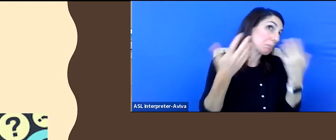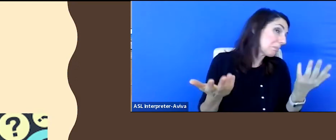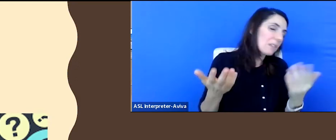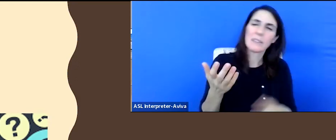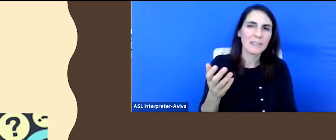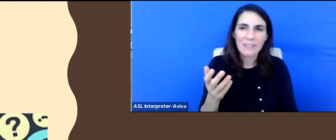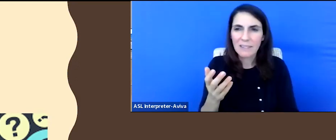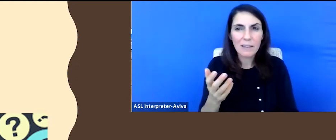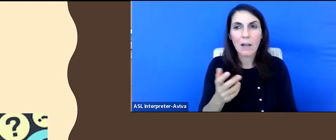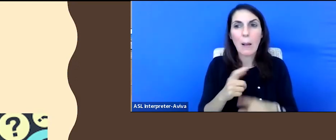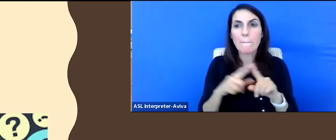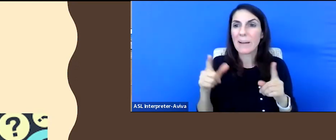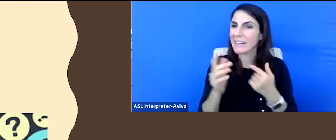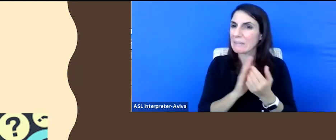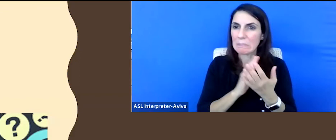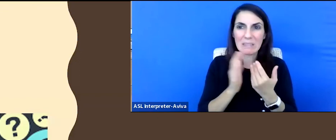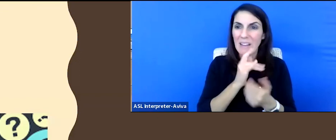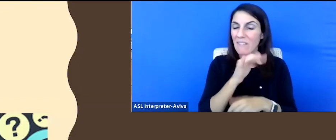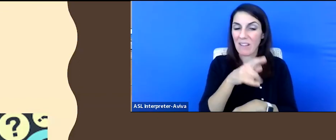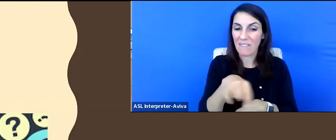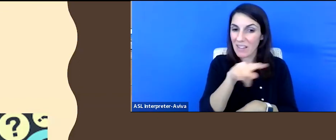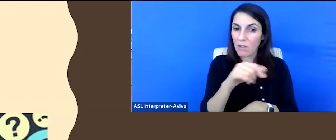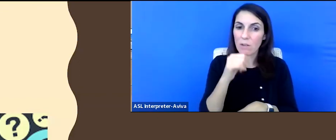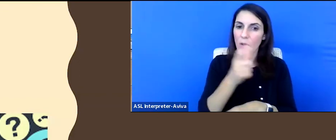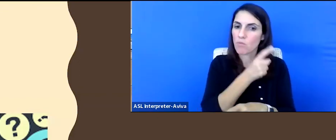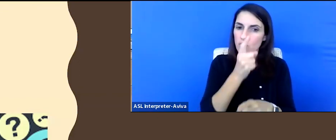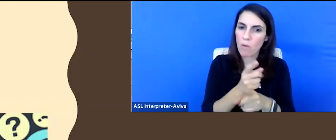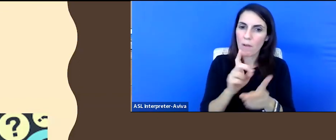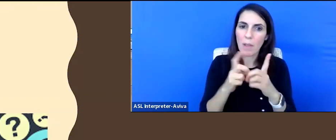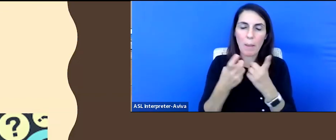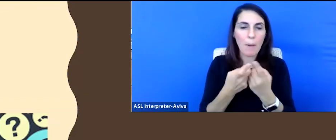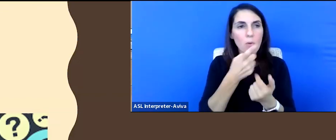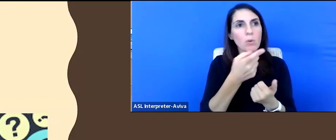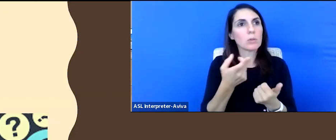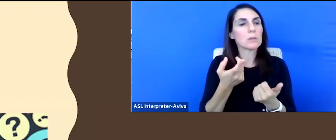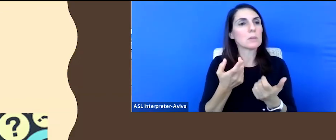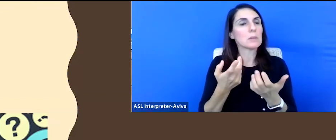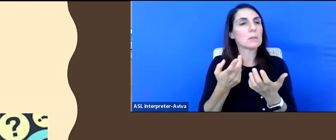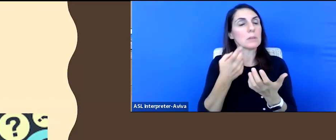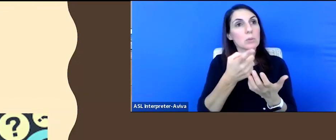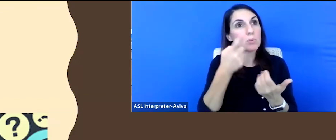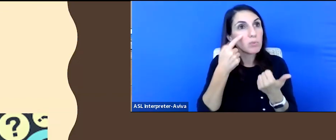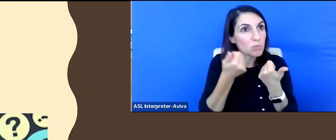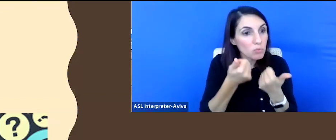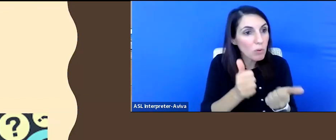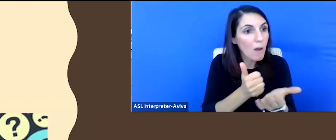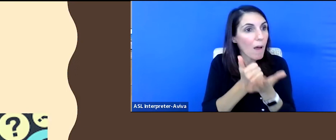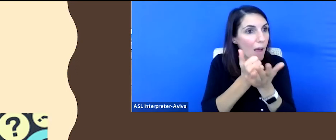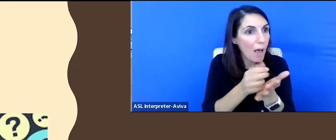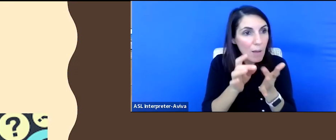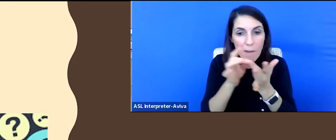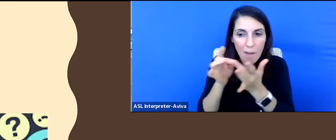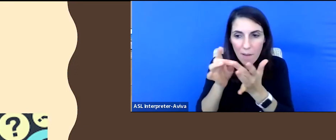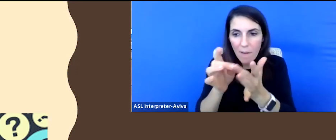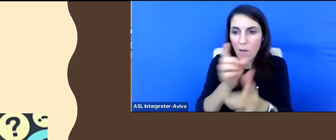that even if they're not the right department, the idea that you're going to try to help people get to the right department,